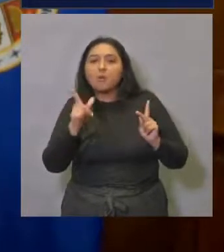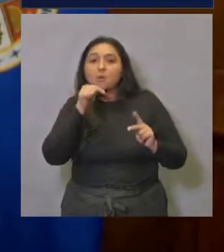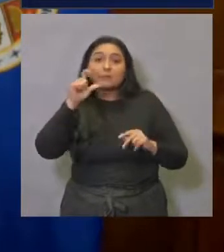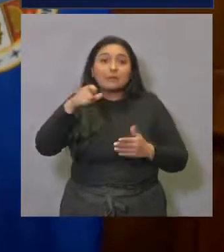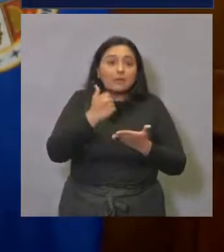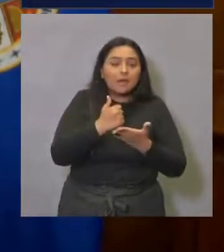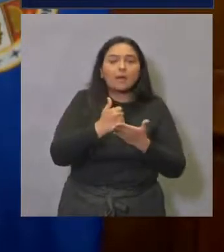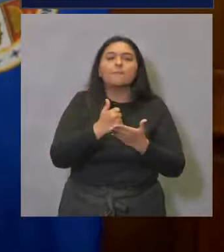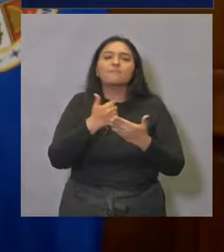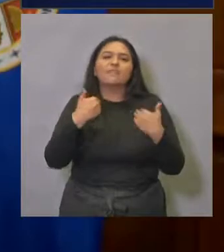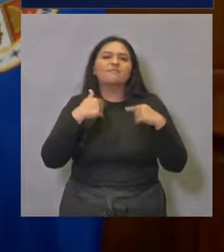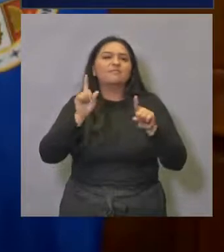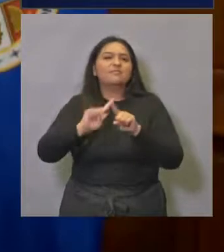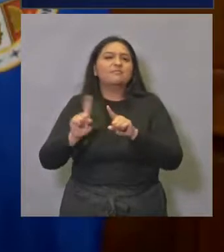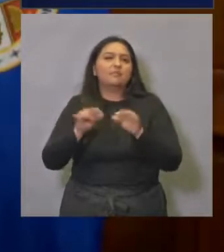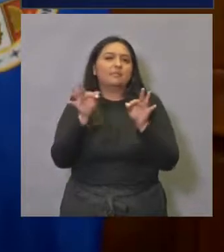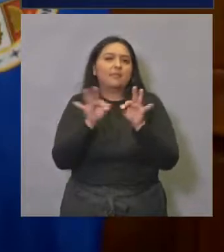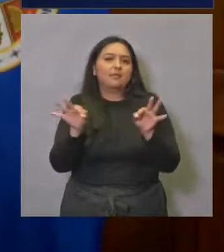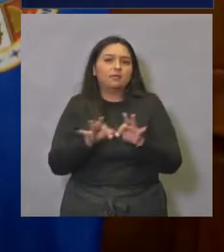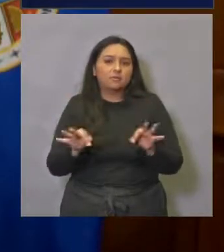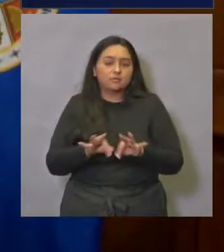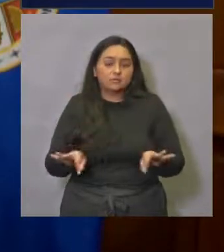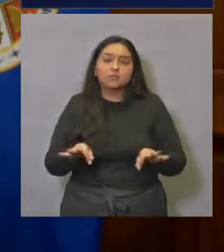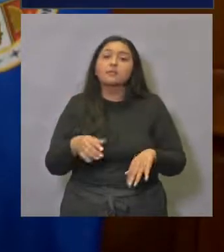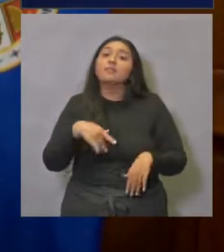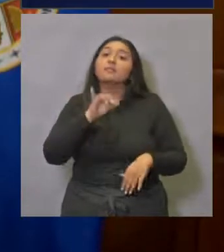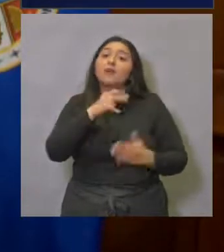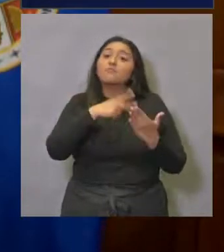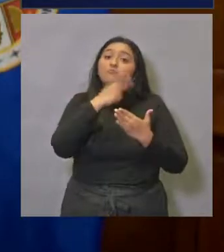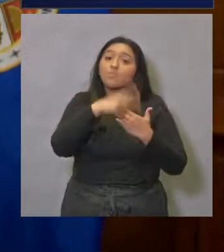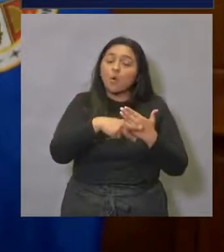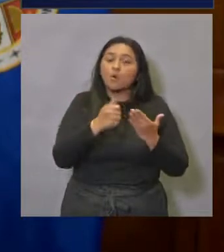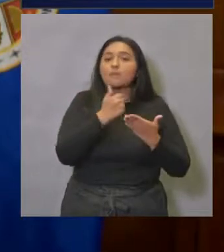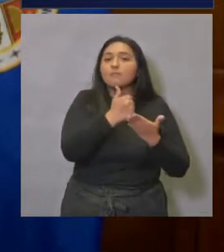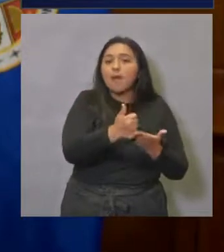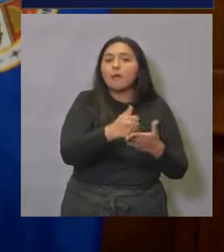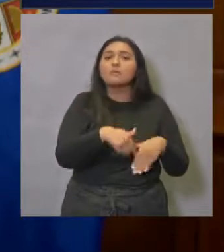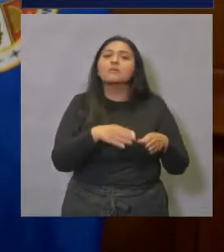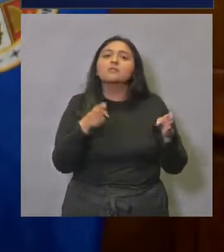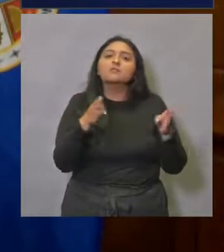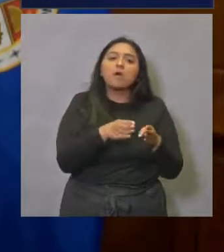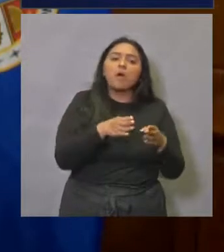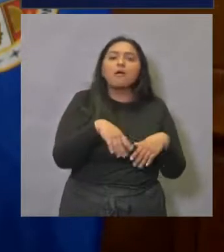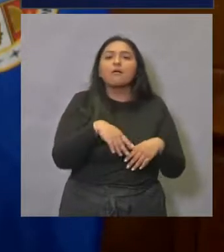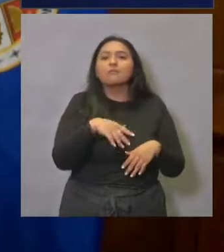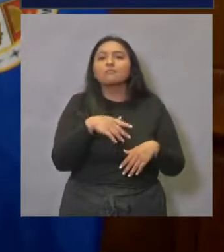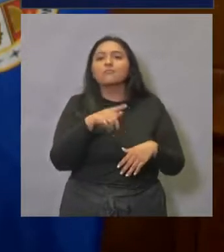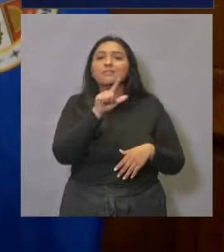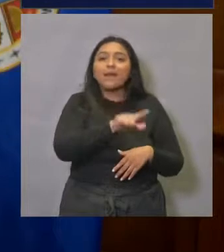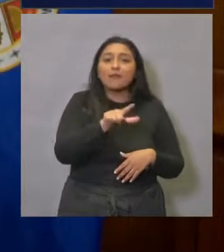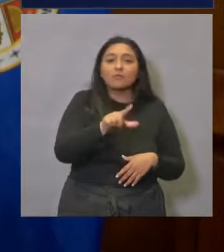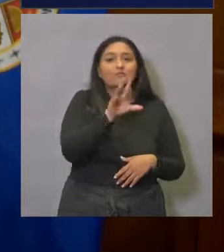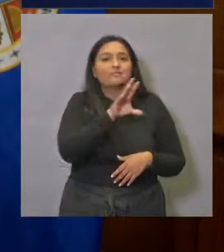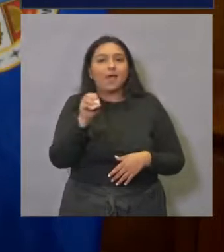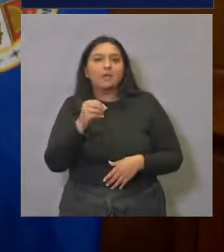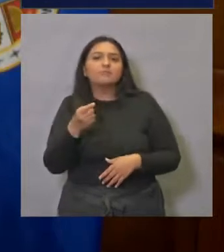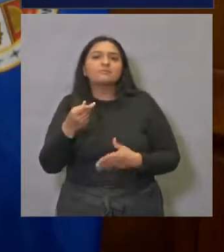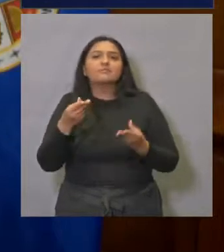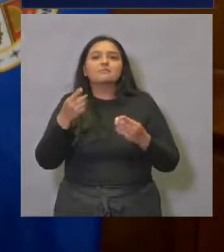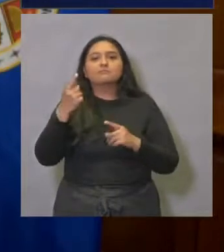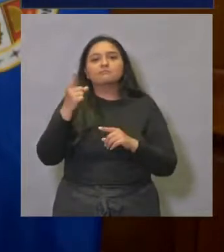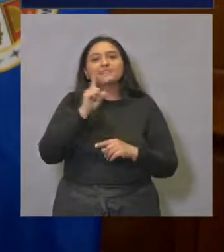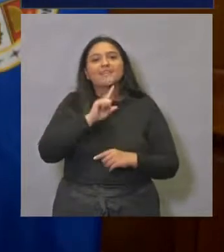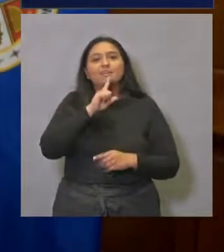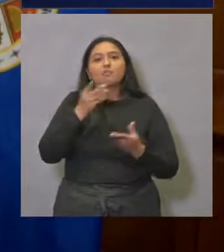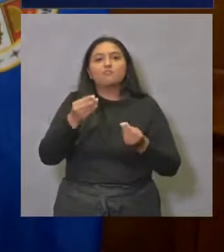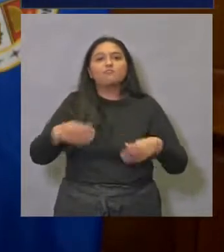is available to owners of single-family properties and small mom-and-pop landlords with 2 to 4 units, as